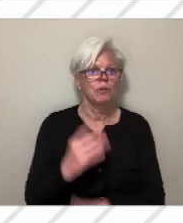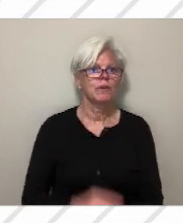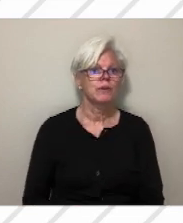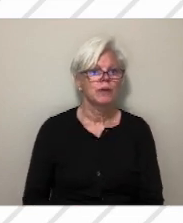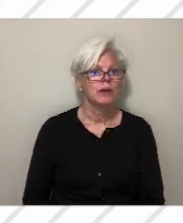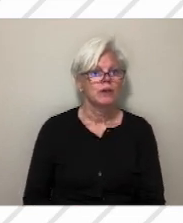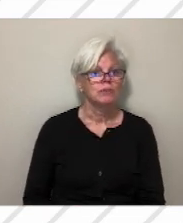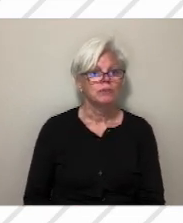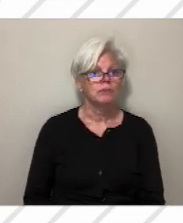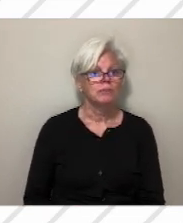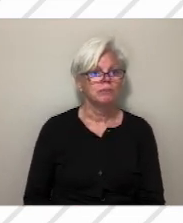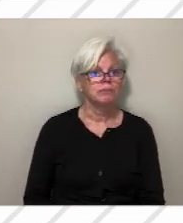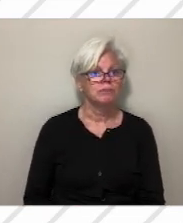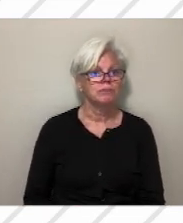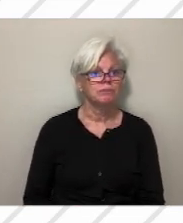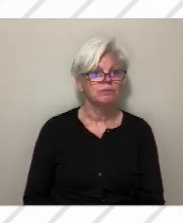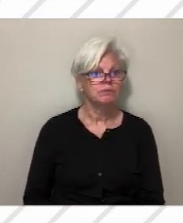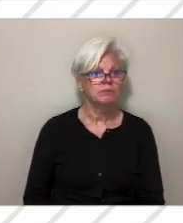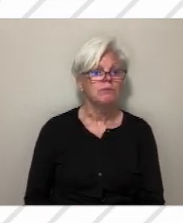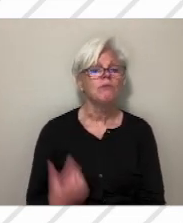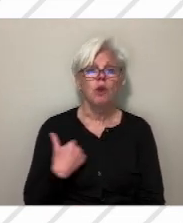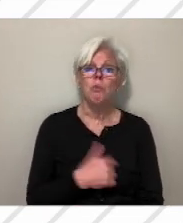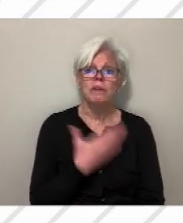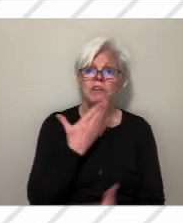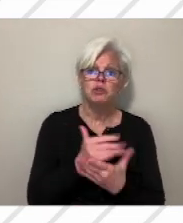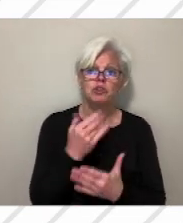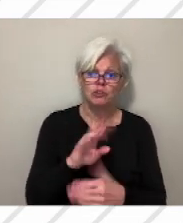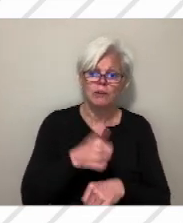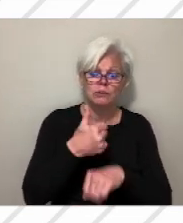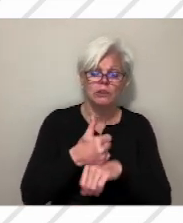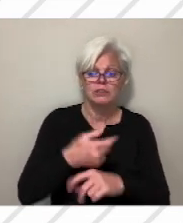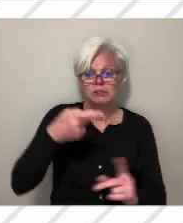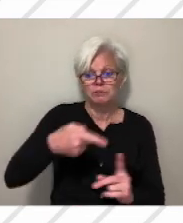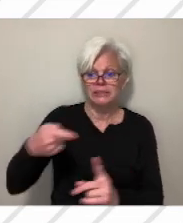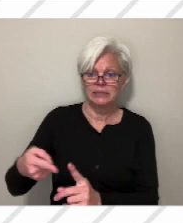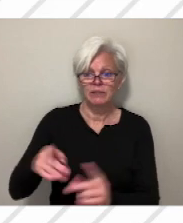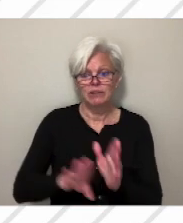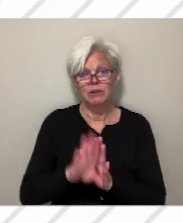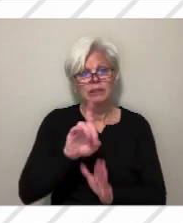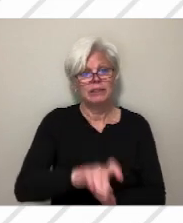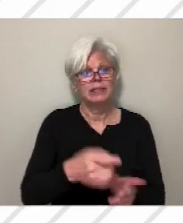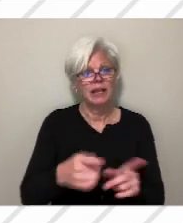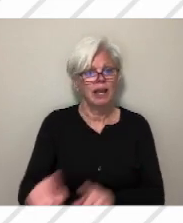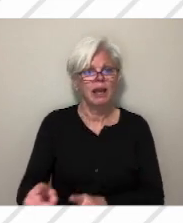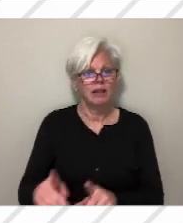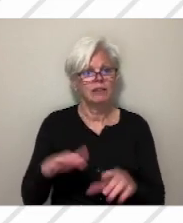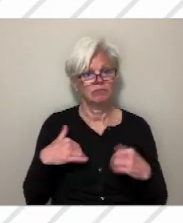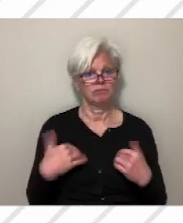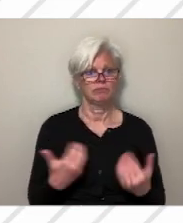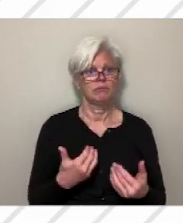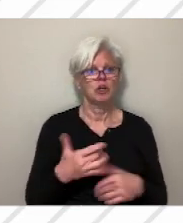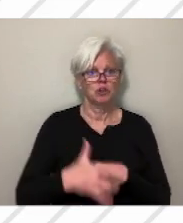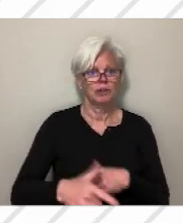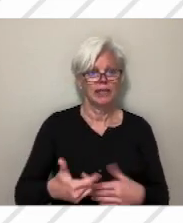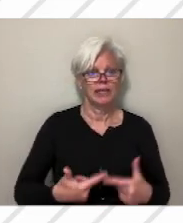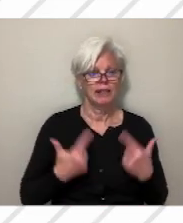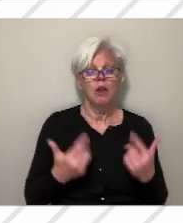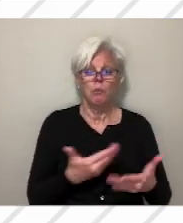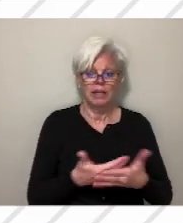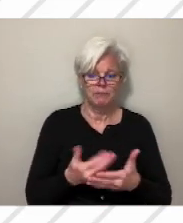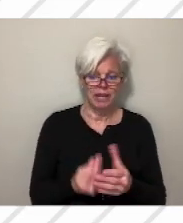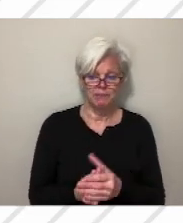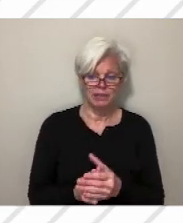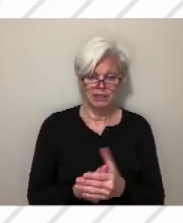We've done a good job at establishing that there are particular developmental needs that occur early in life. When a baby is born, there are